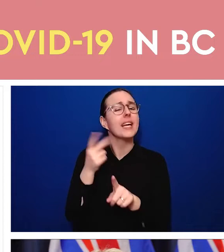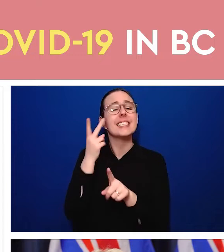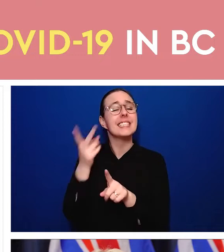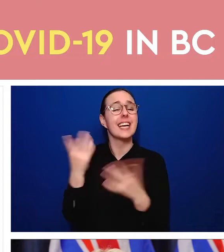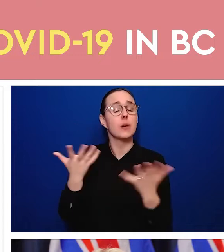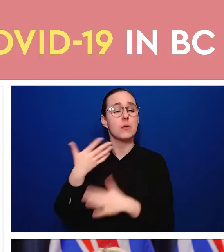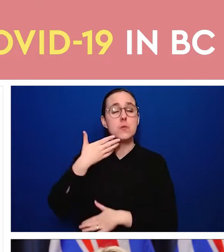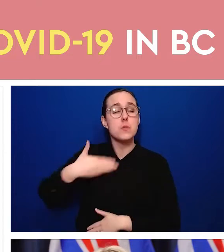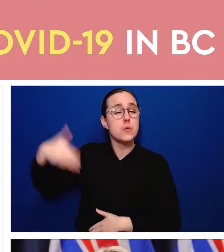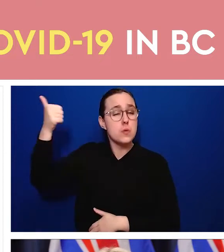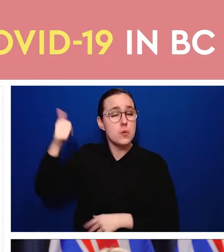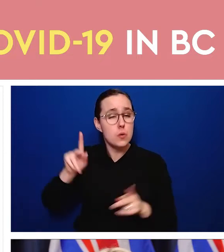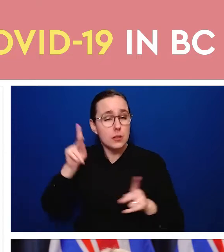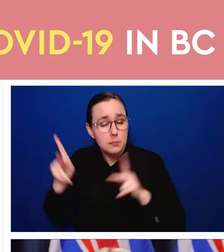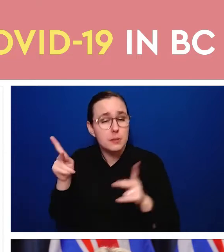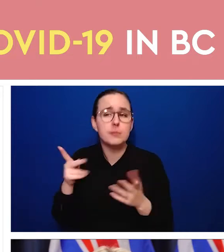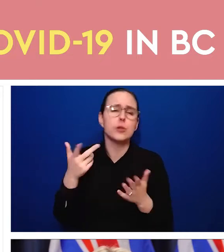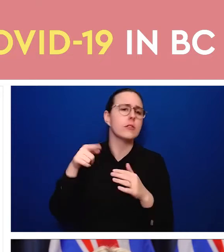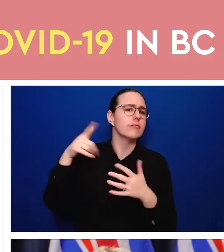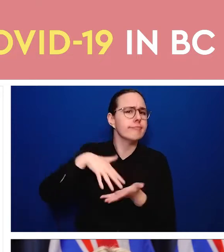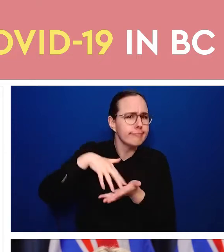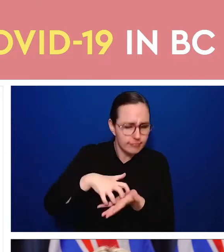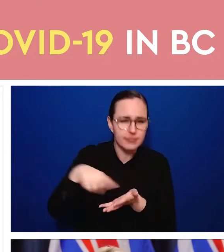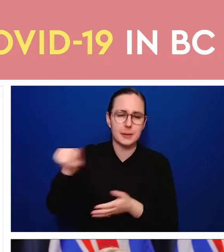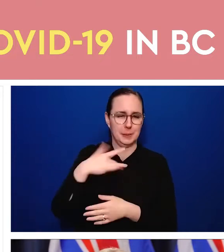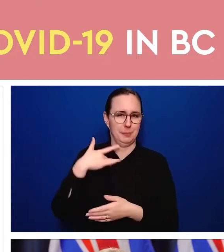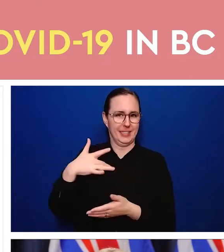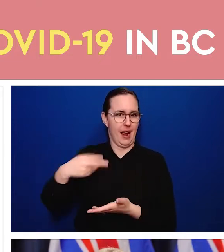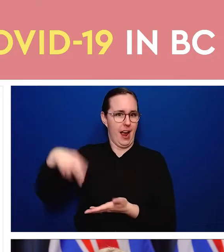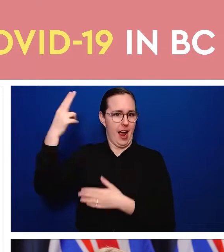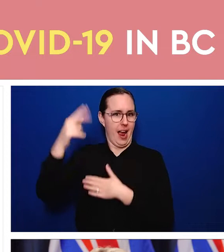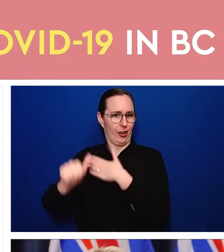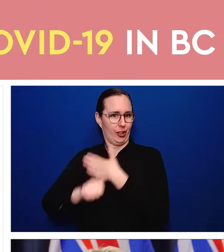illness and hospitalization. And thankfully, that continues to come down as well.